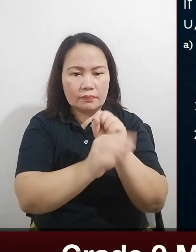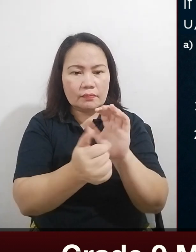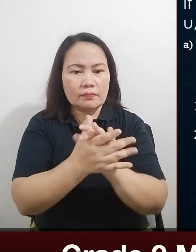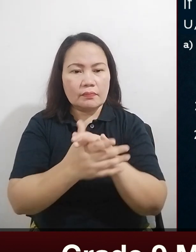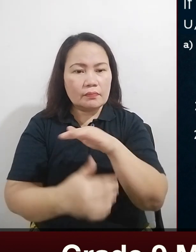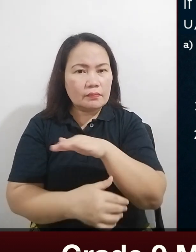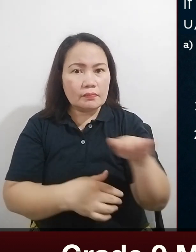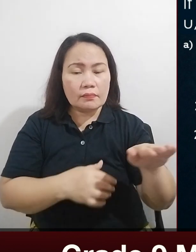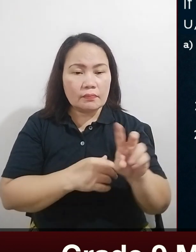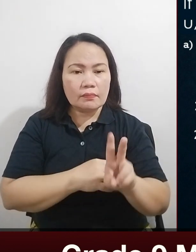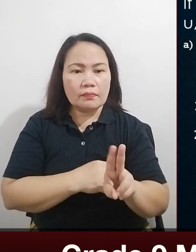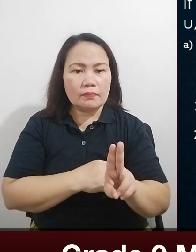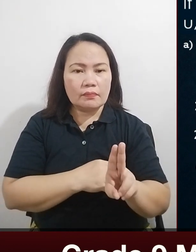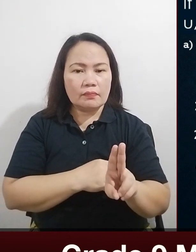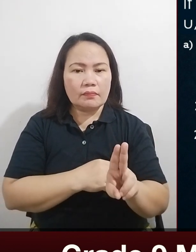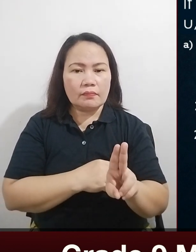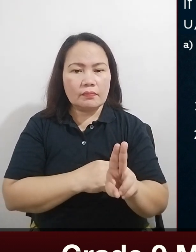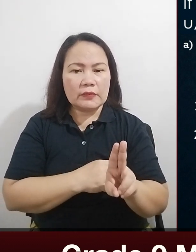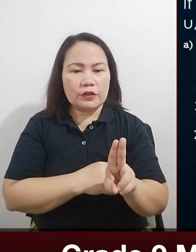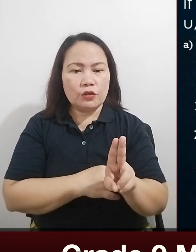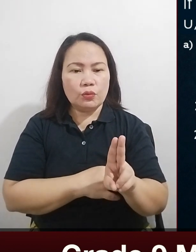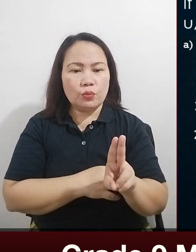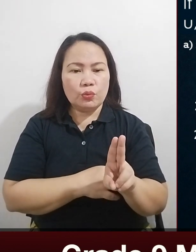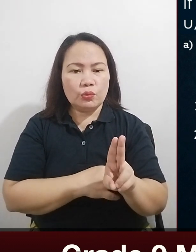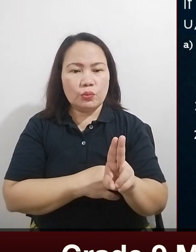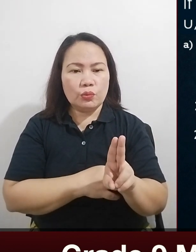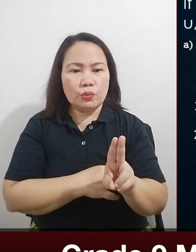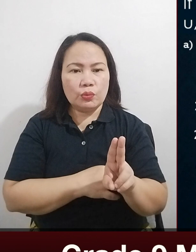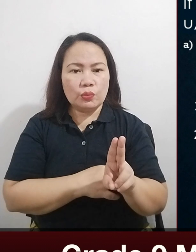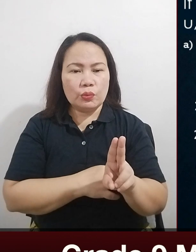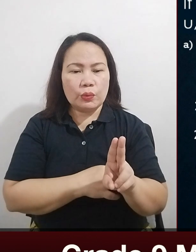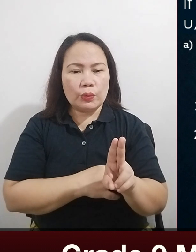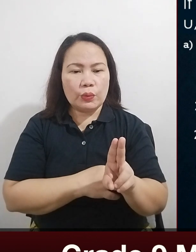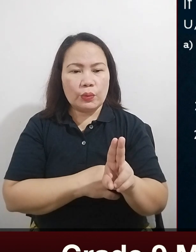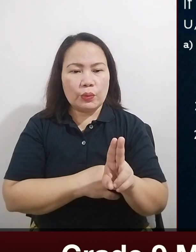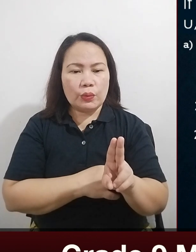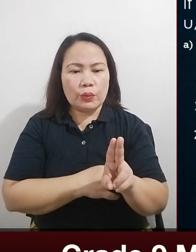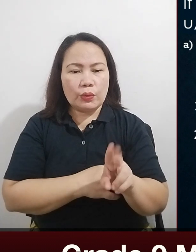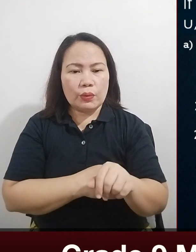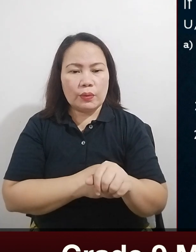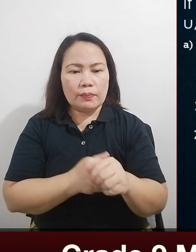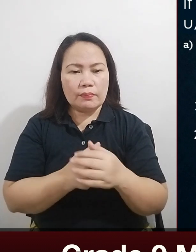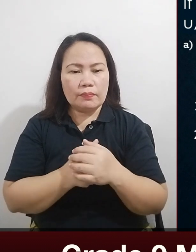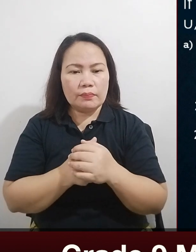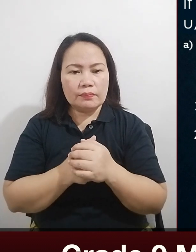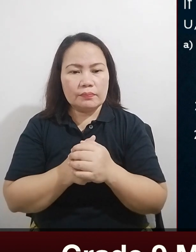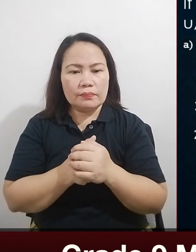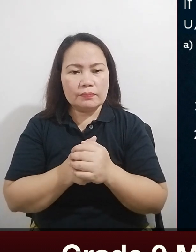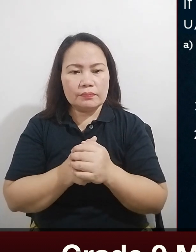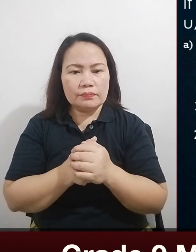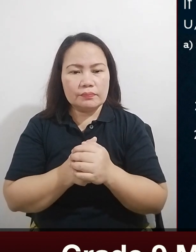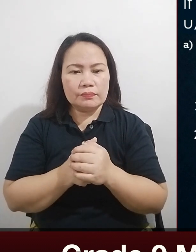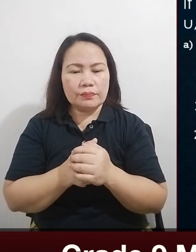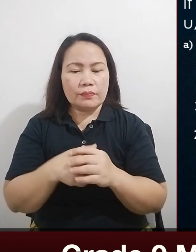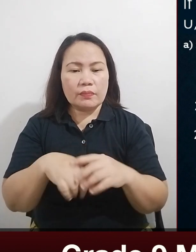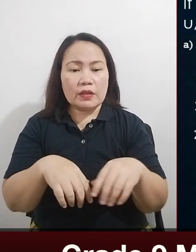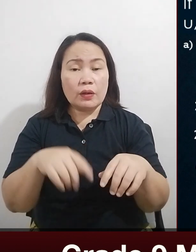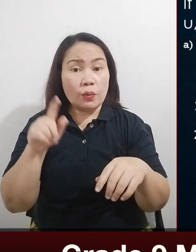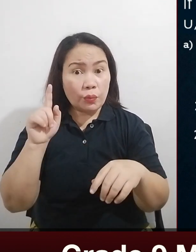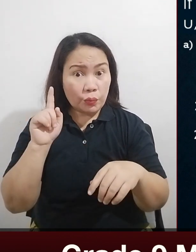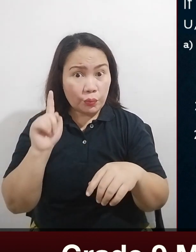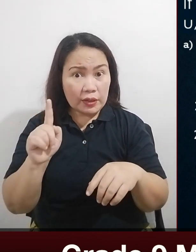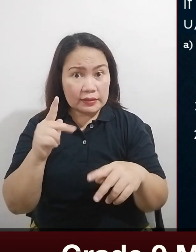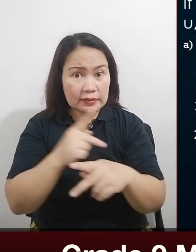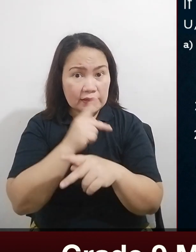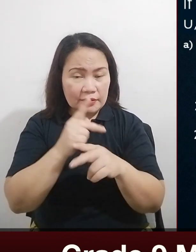is 36 over U. So, ito yung hinahanap natin. And that is 1 times U. 1 times